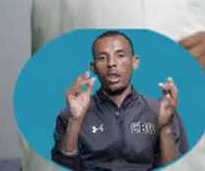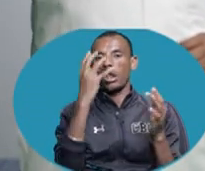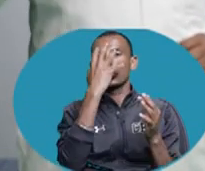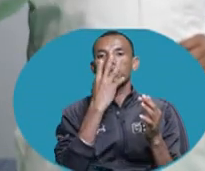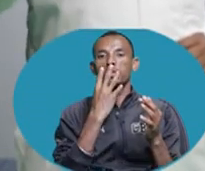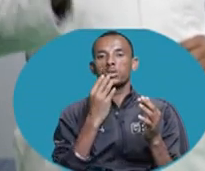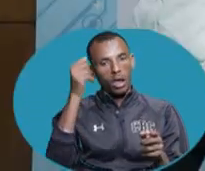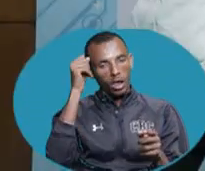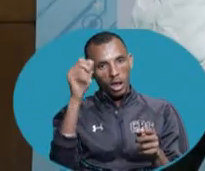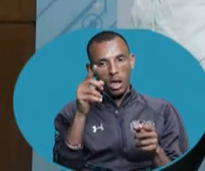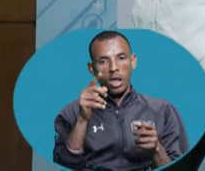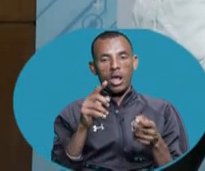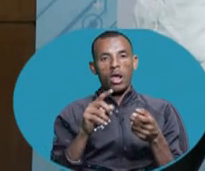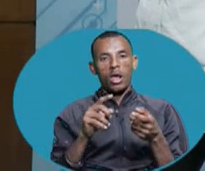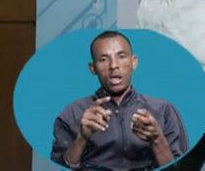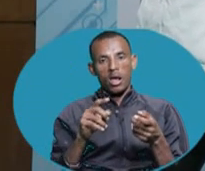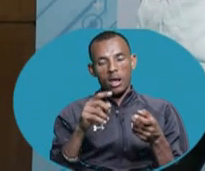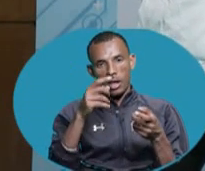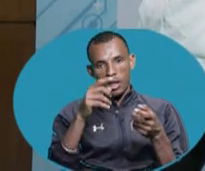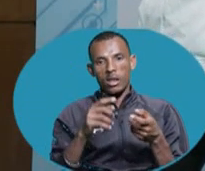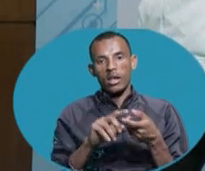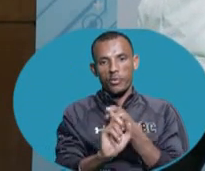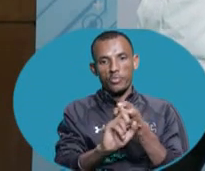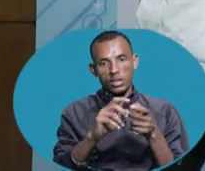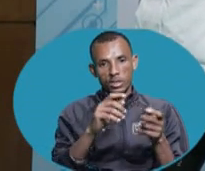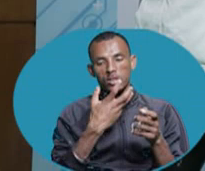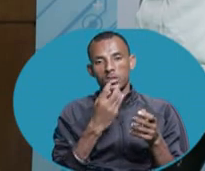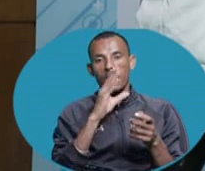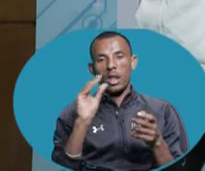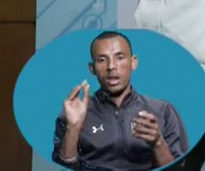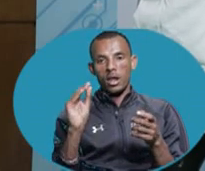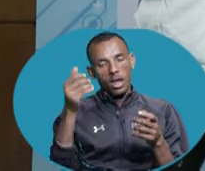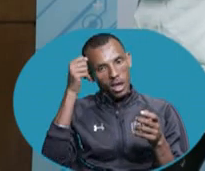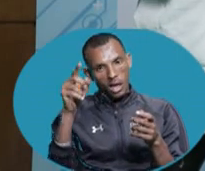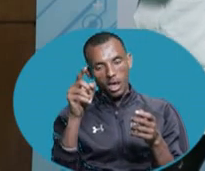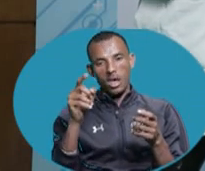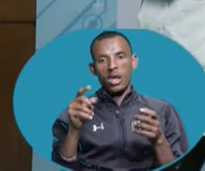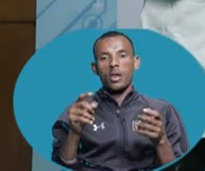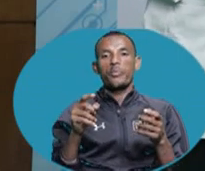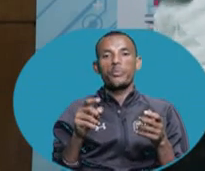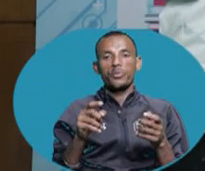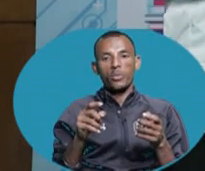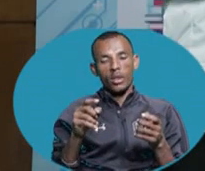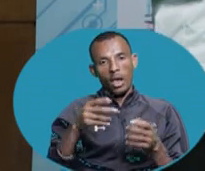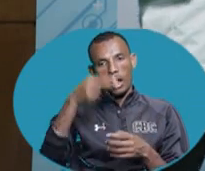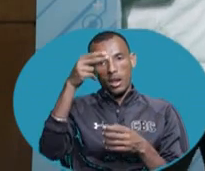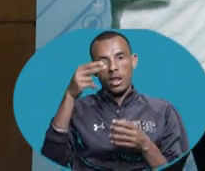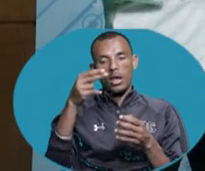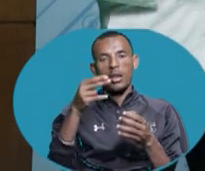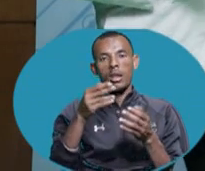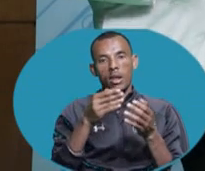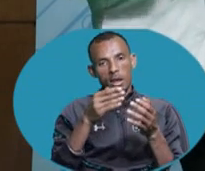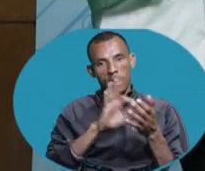And he blamed Jew. He killed high number of Jews during the war.